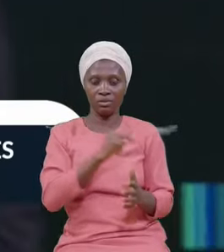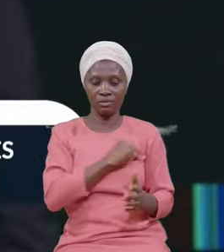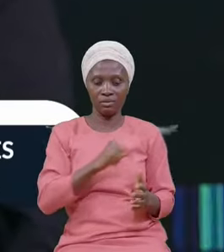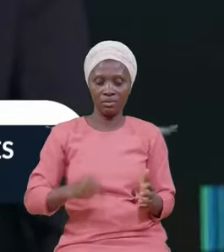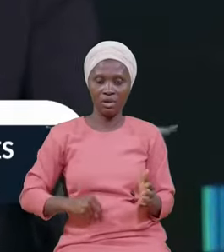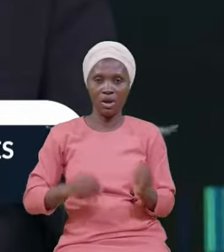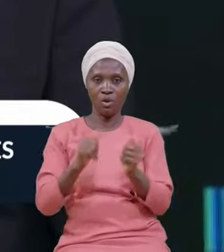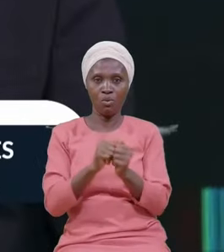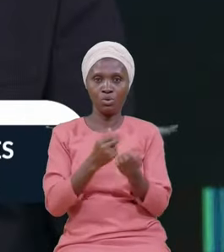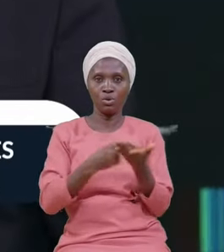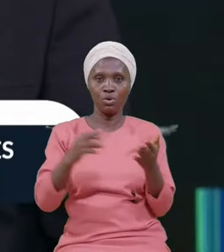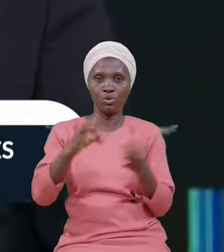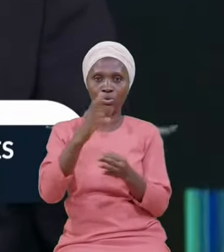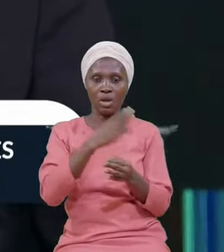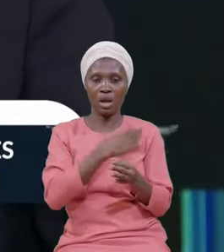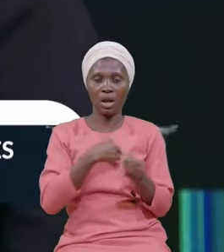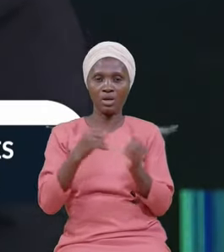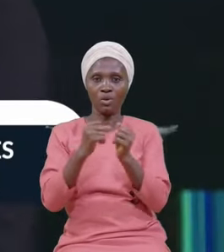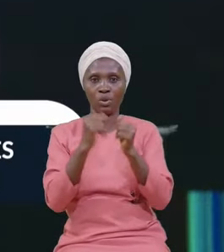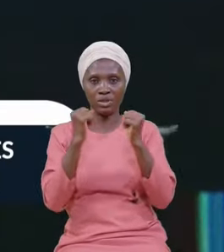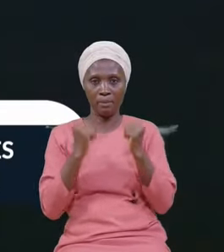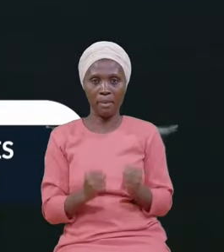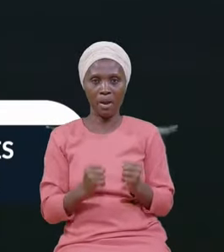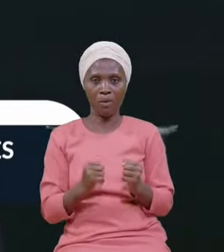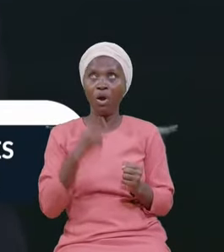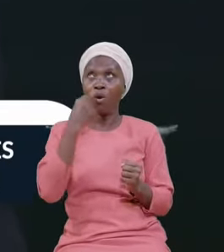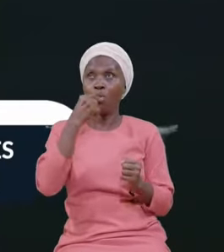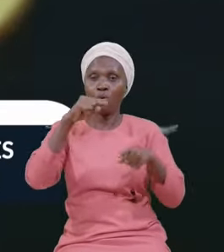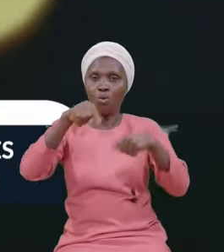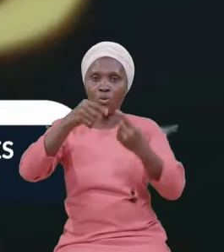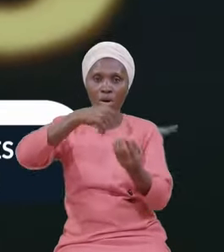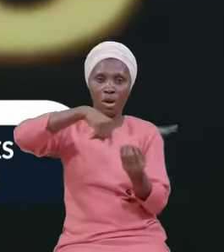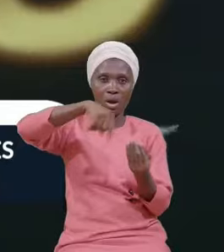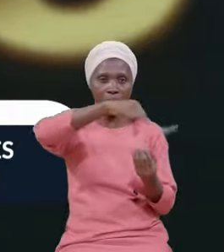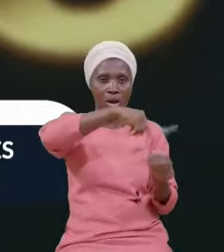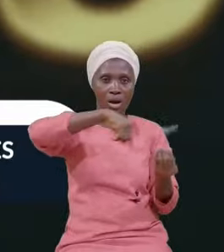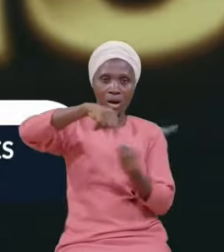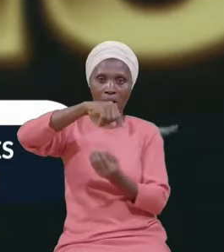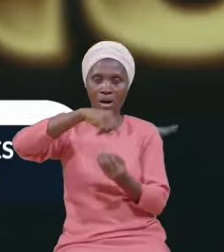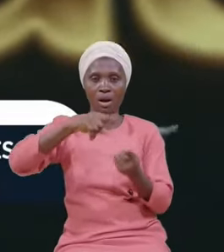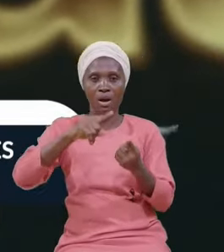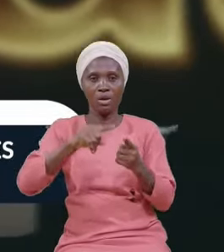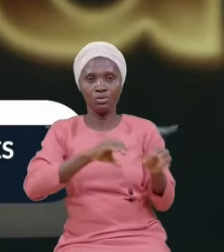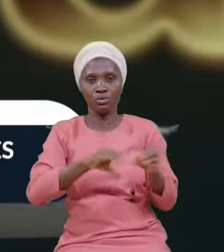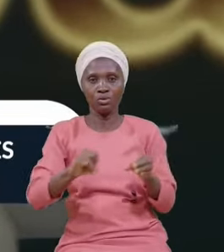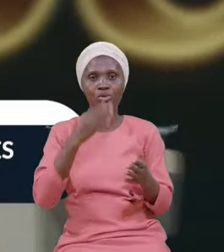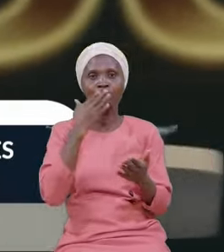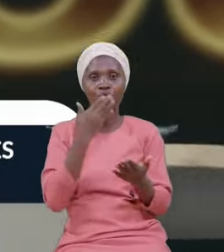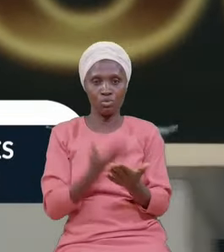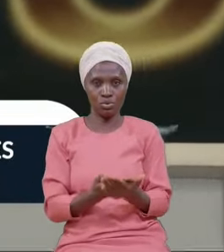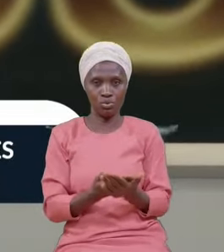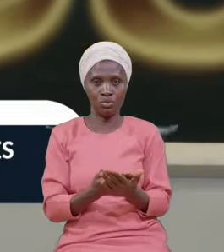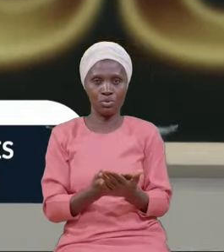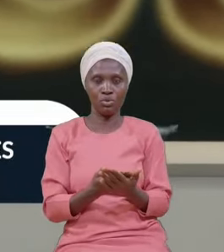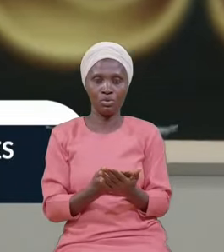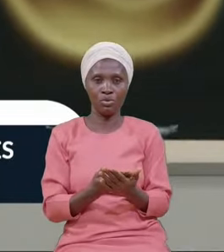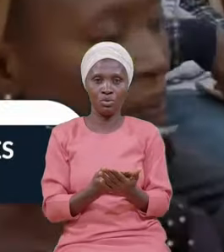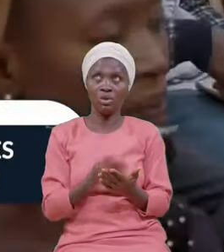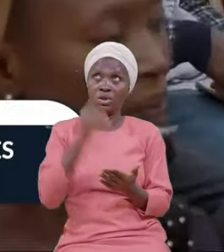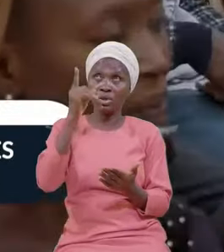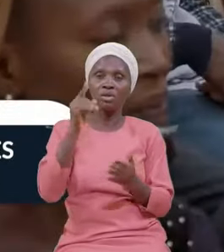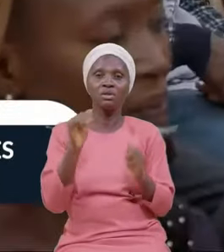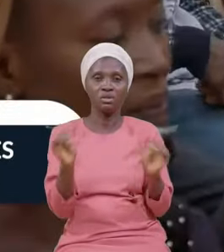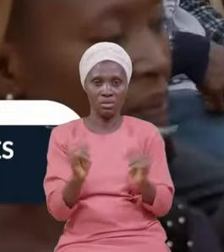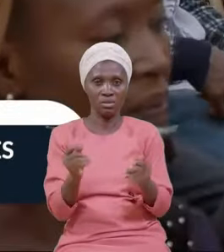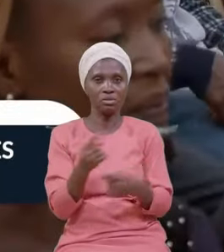who went about doing good went about doing good is still the same today